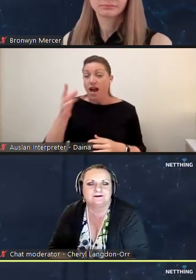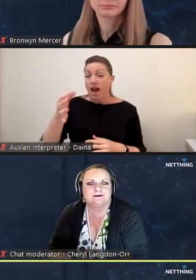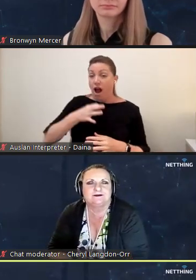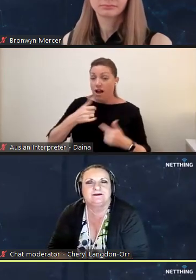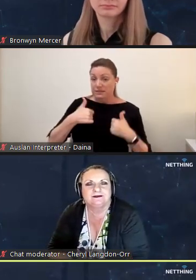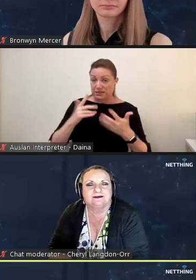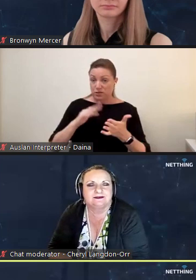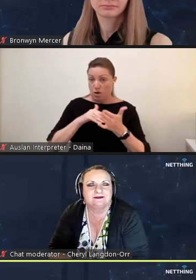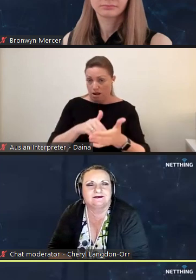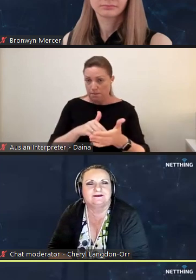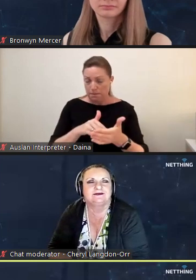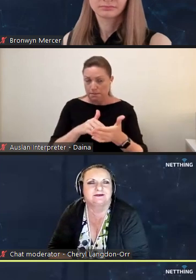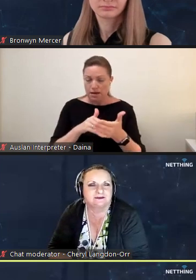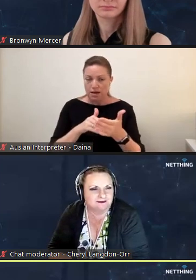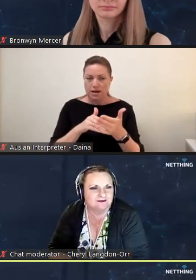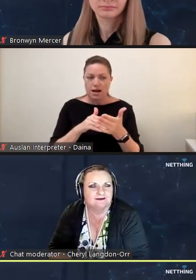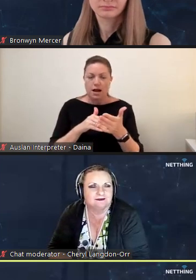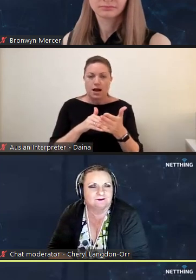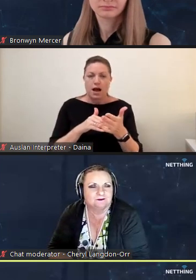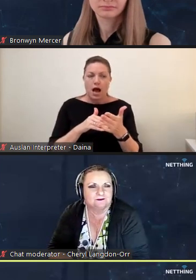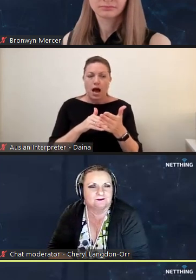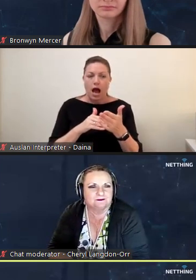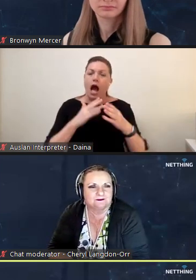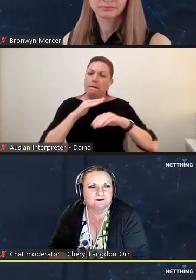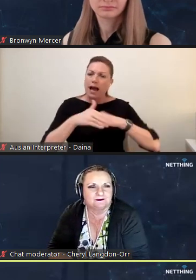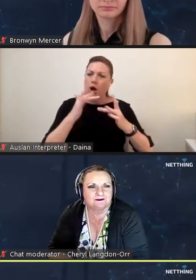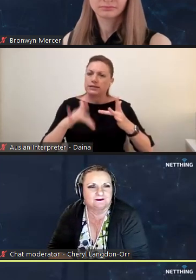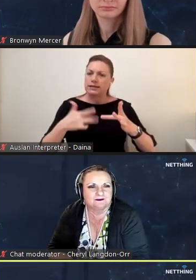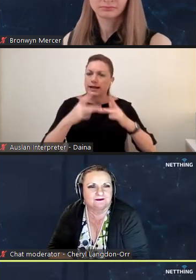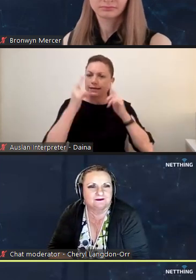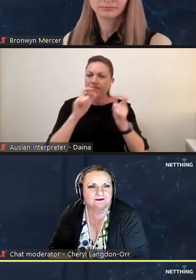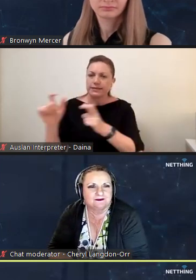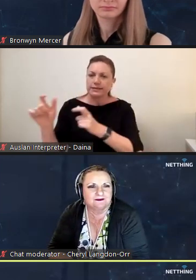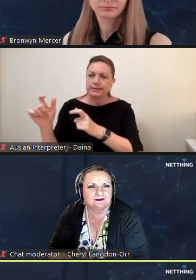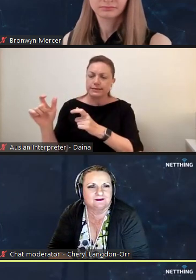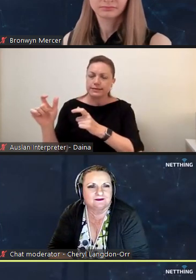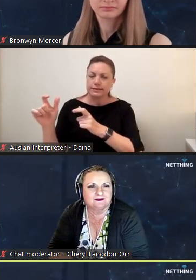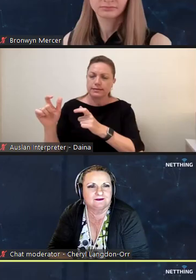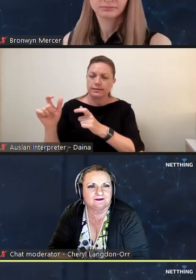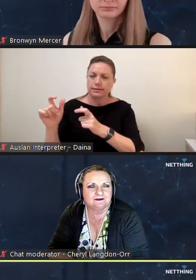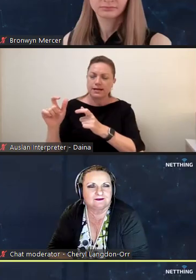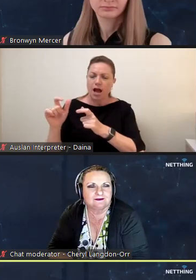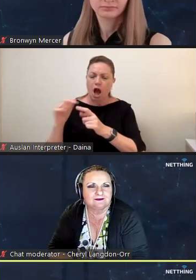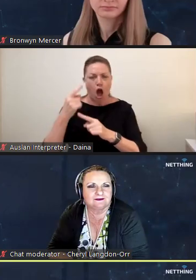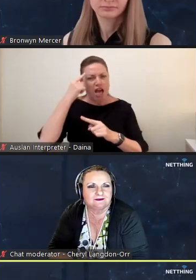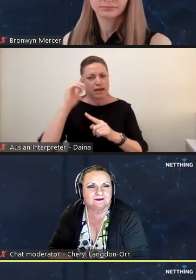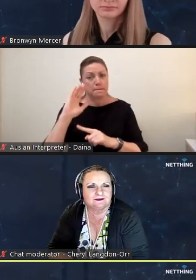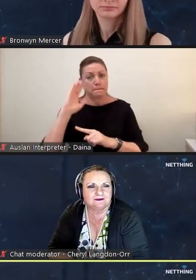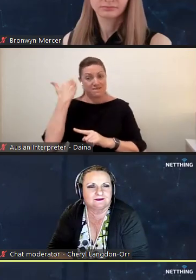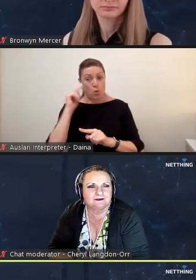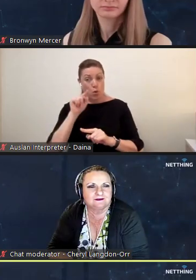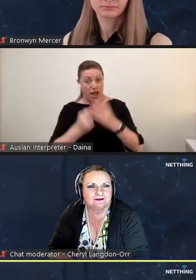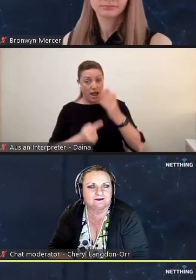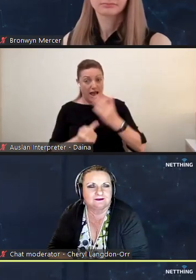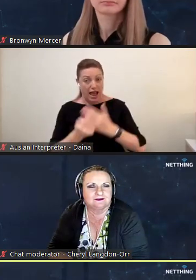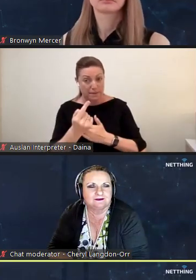breathe some new life, or bring back some life to the internet governance community. I think what had happened prior to that is that it had fallen by